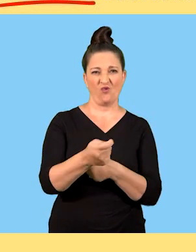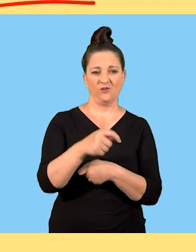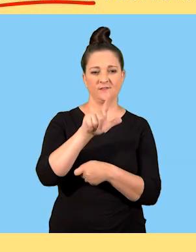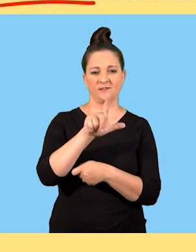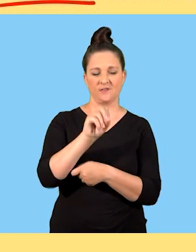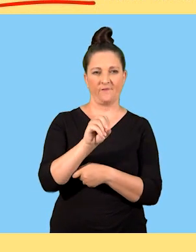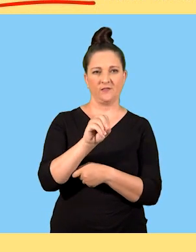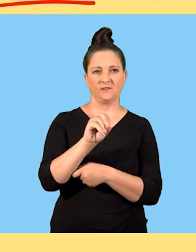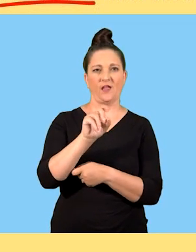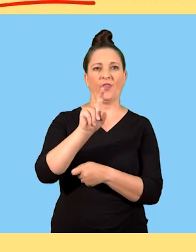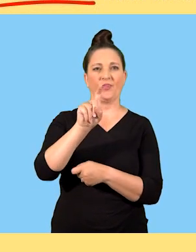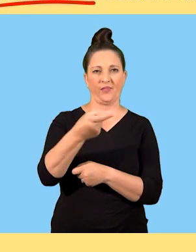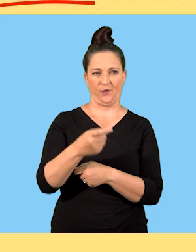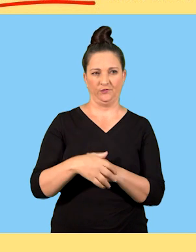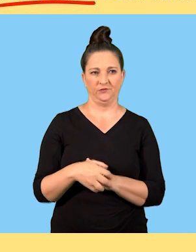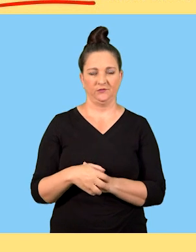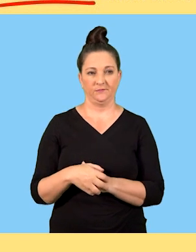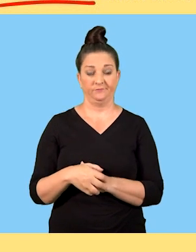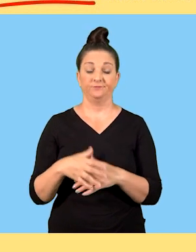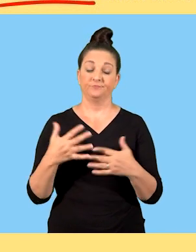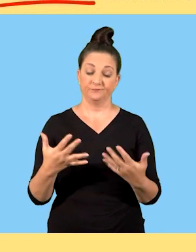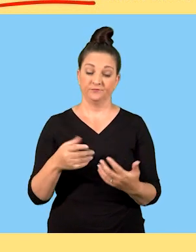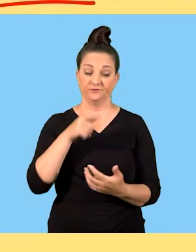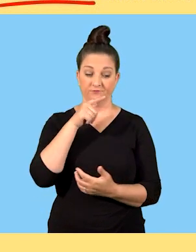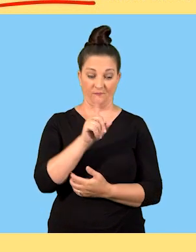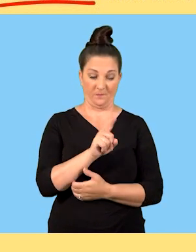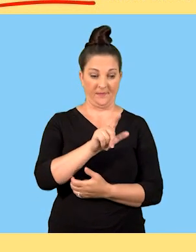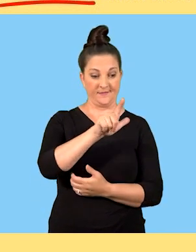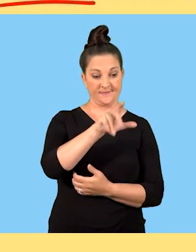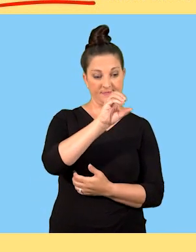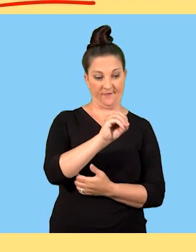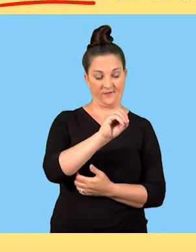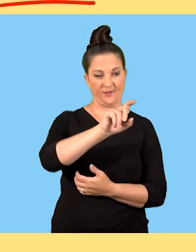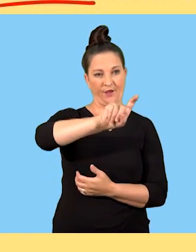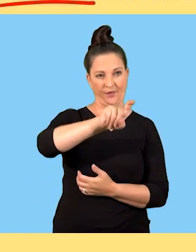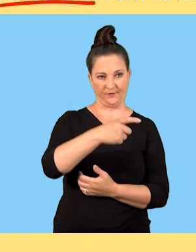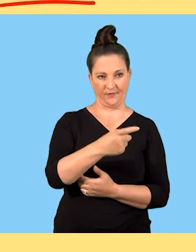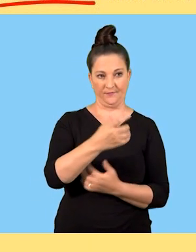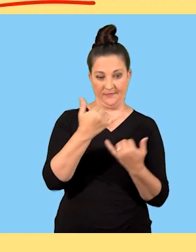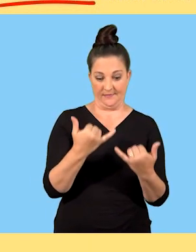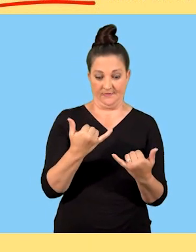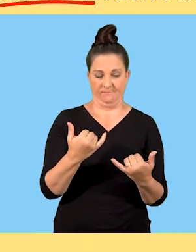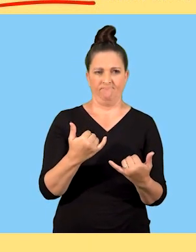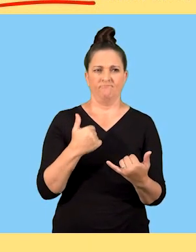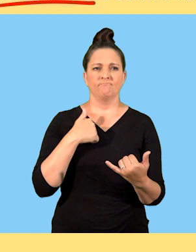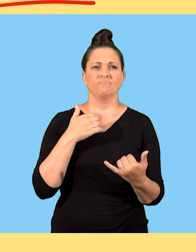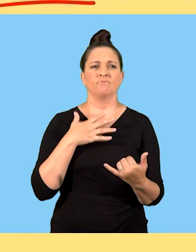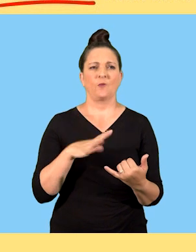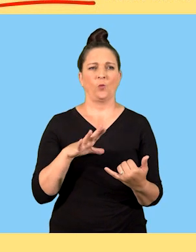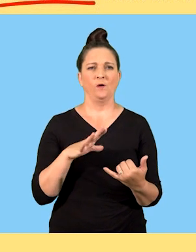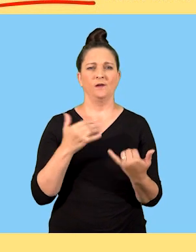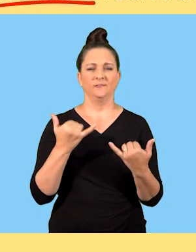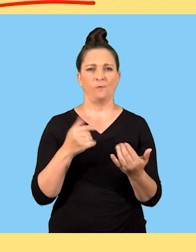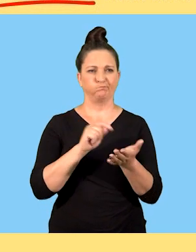price of 70,000. So I'll come here and I'll say 70,000. And then I want now to